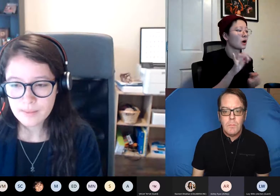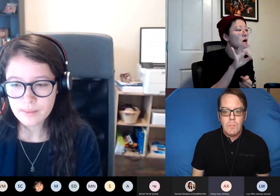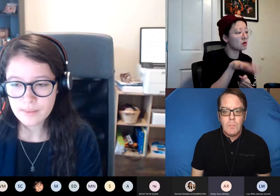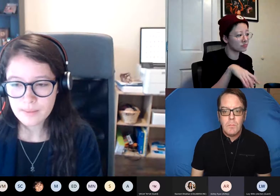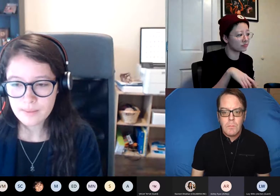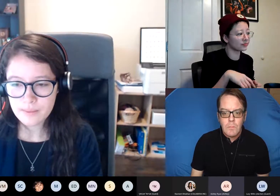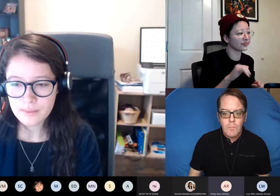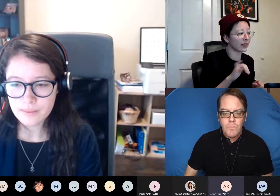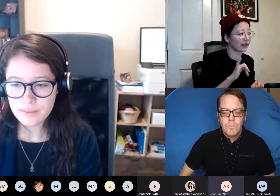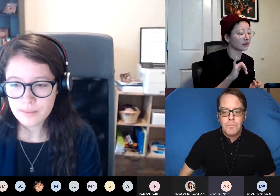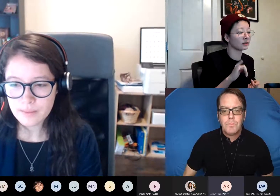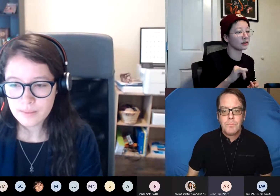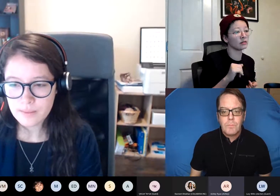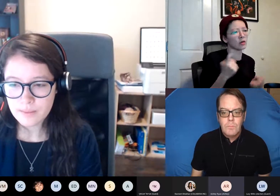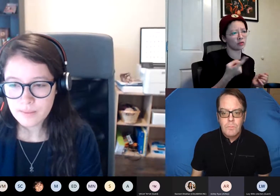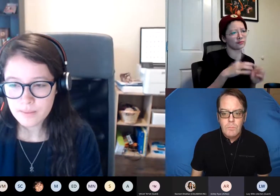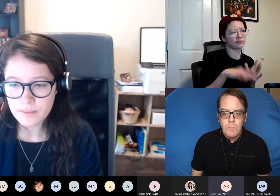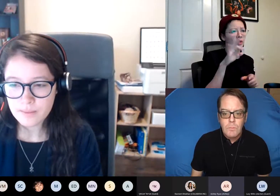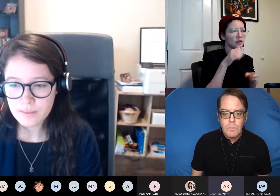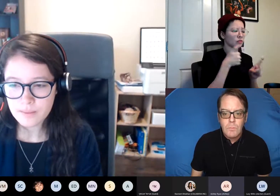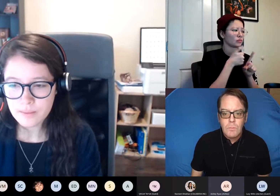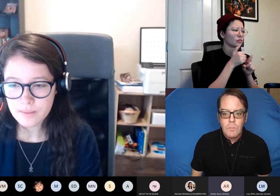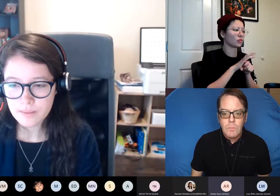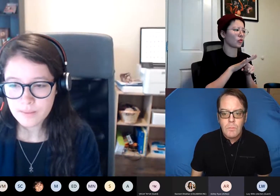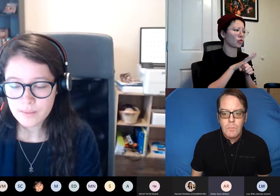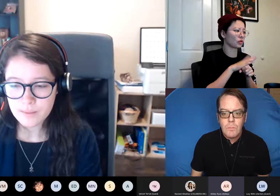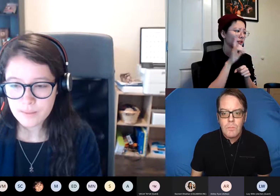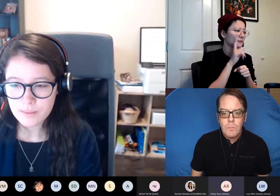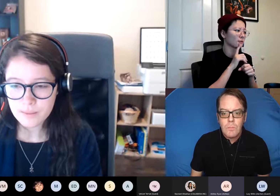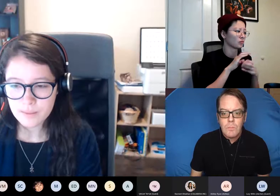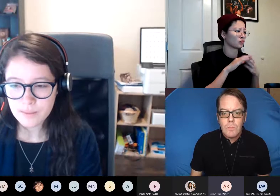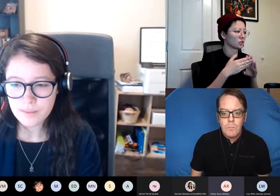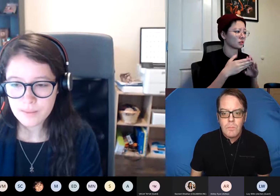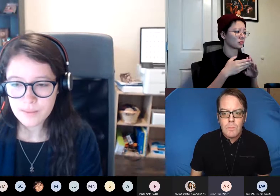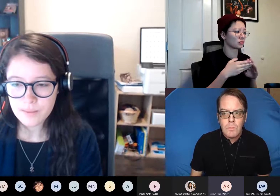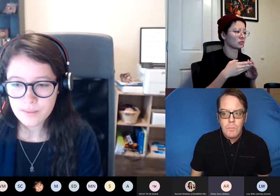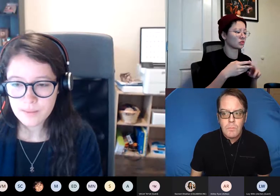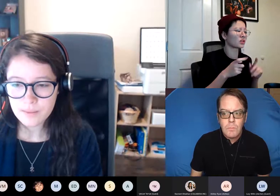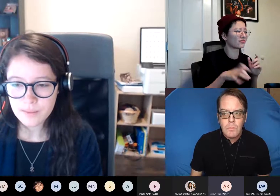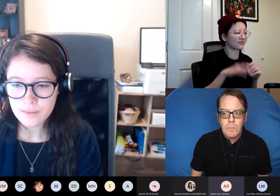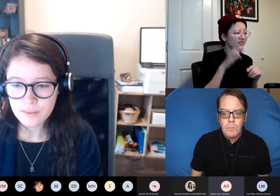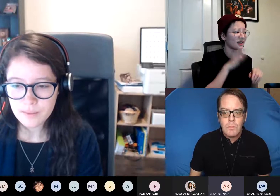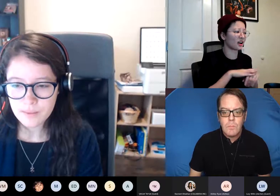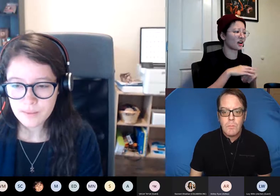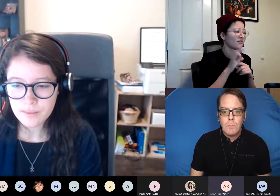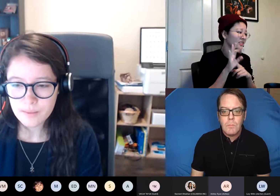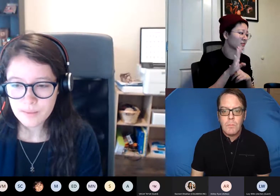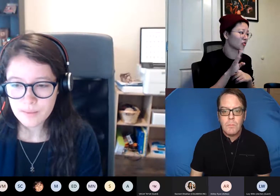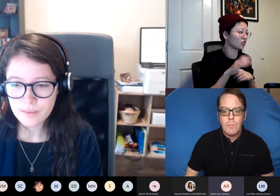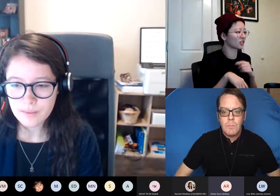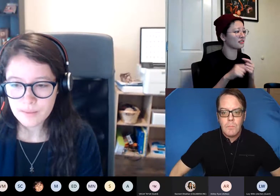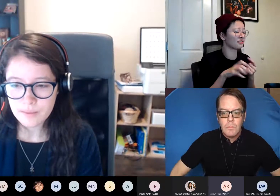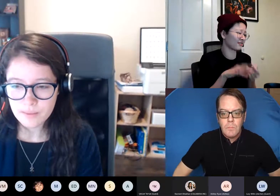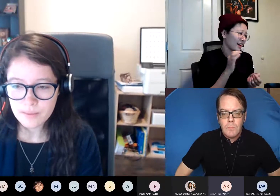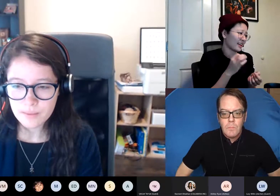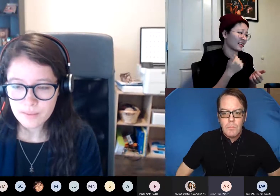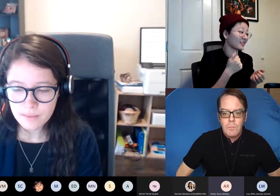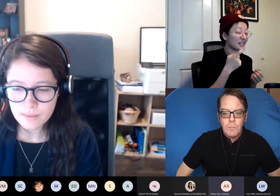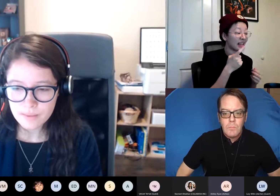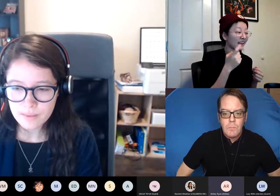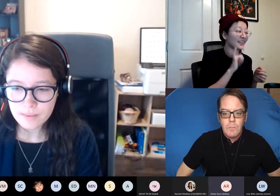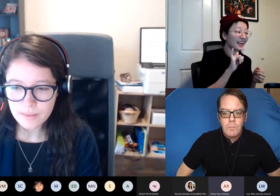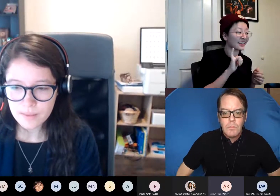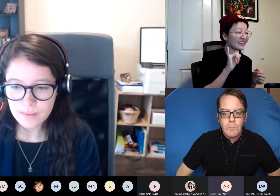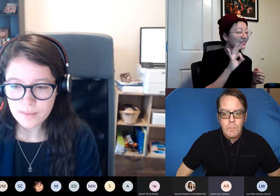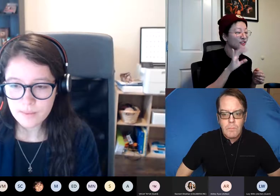rules in place, but some general tips to share with you all are: always try to find a local deaf community close to